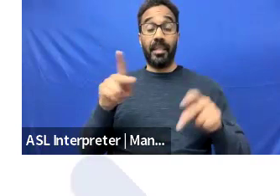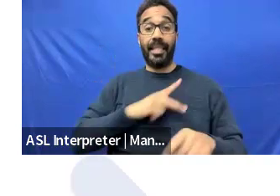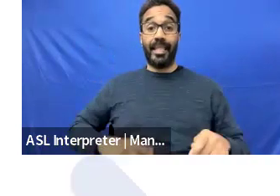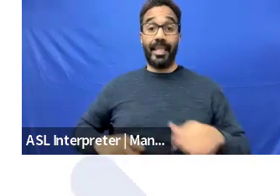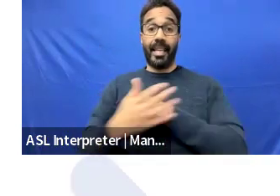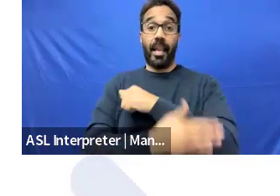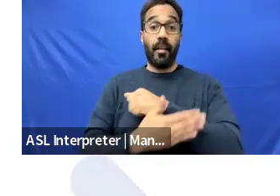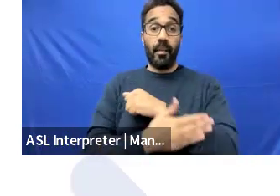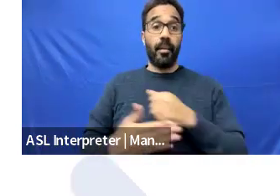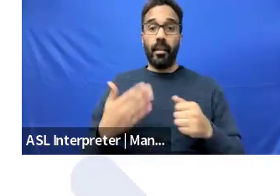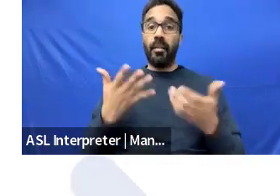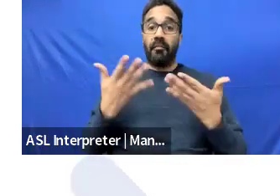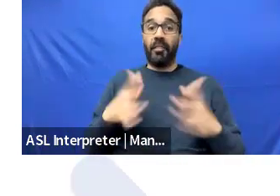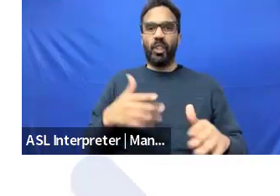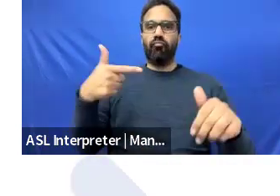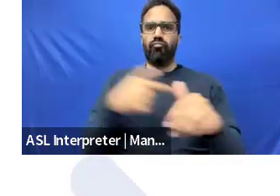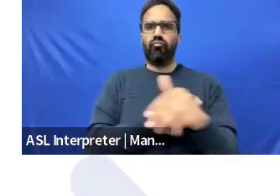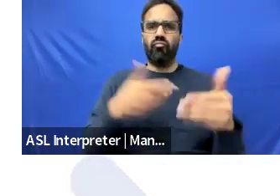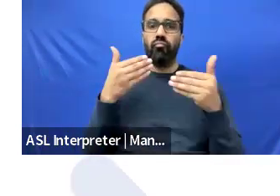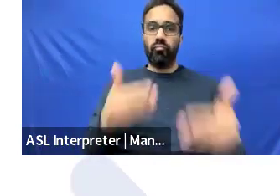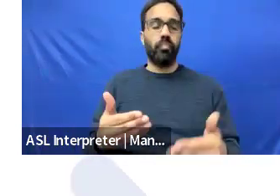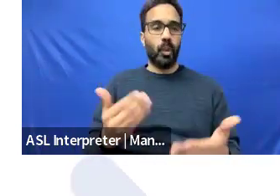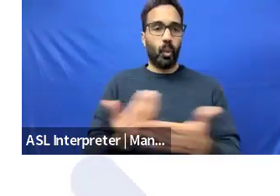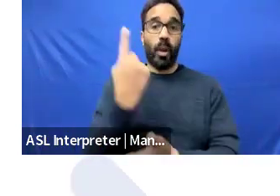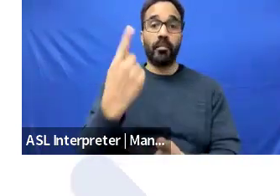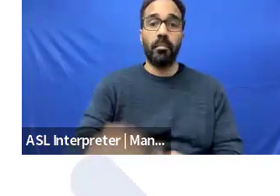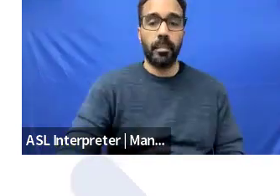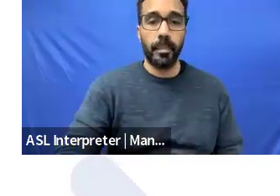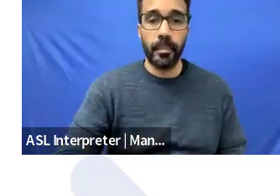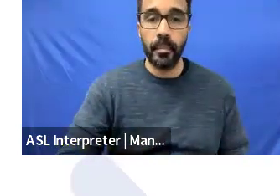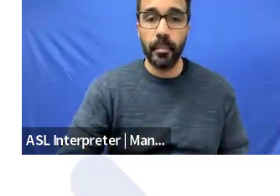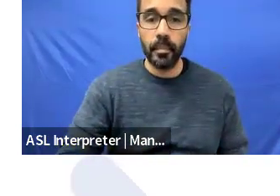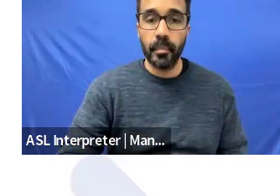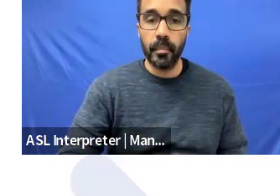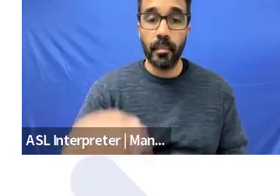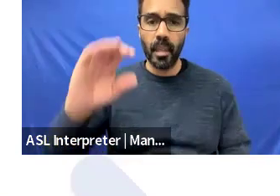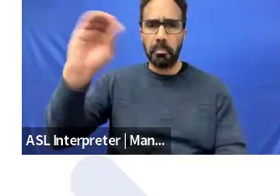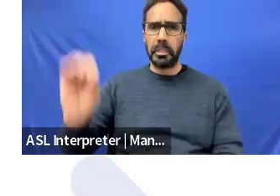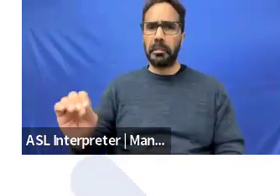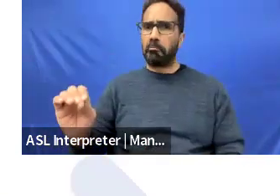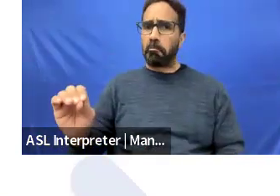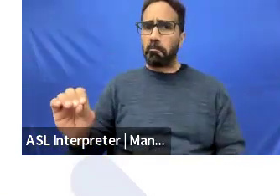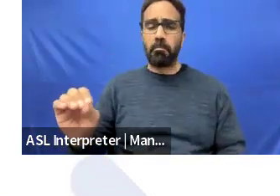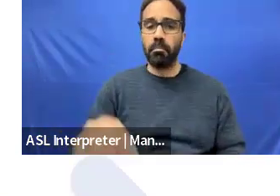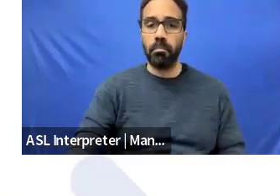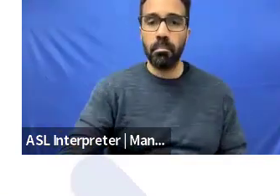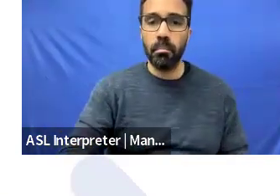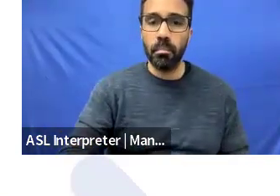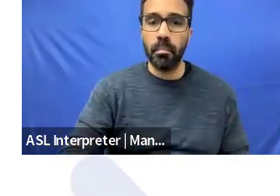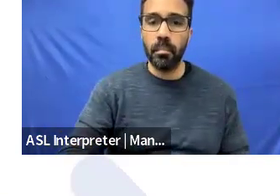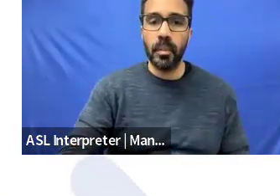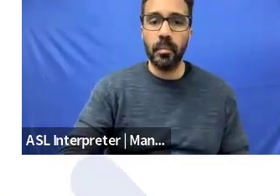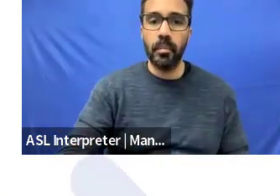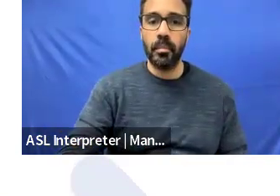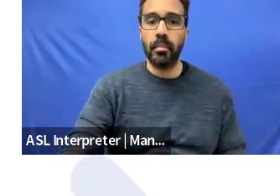the new updated COVID-19 vaccine. I don't know the number of percent that is, but I can confidently say it's